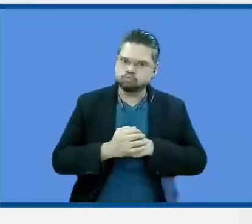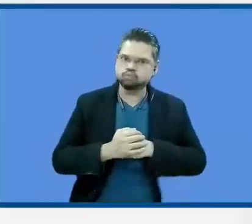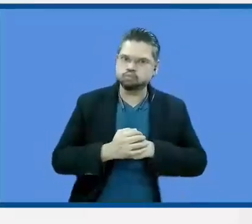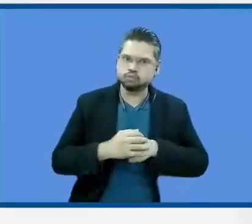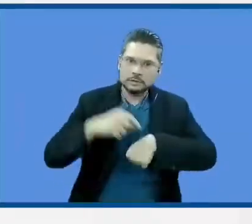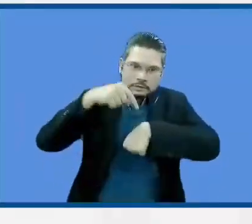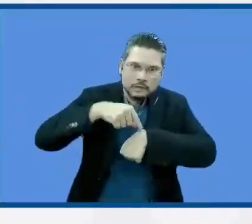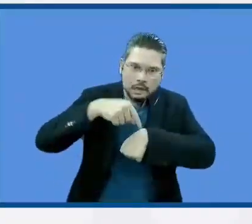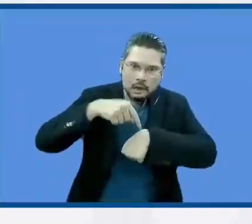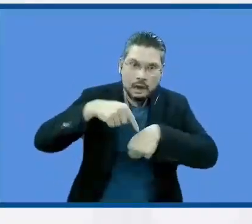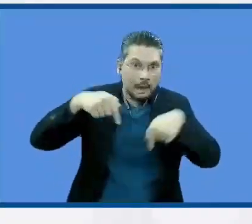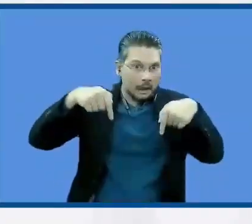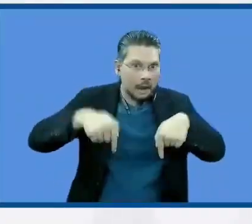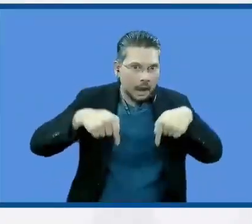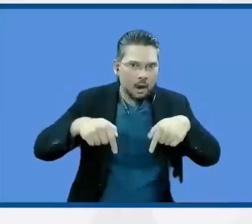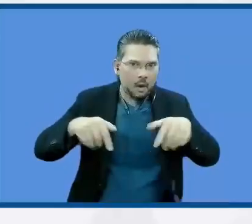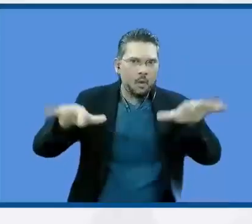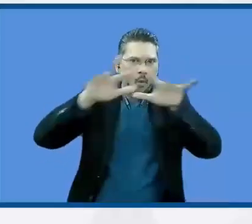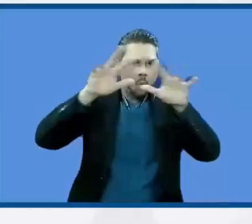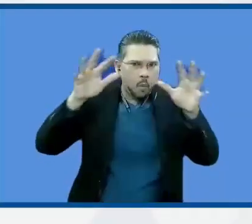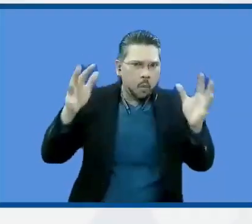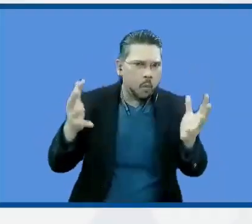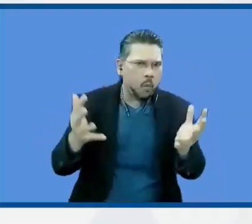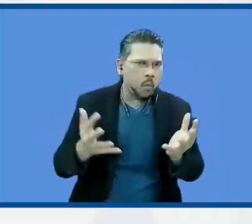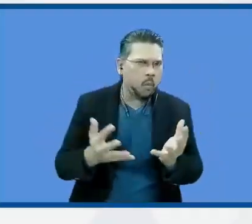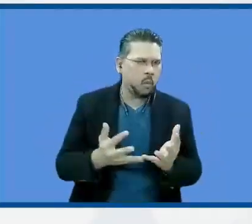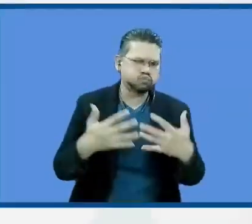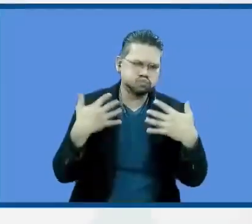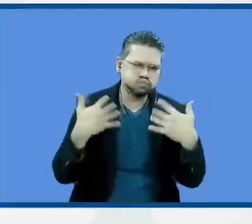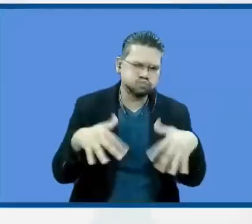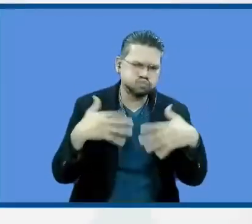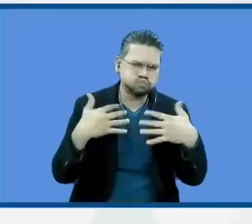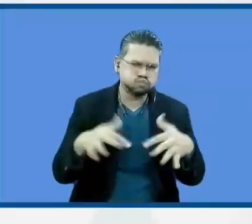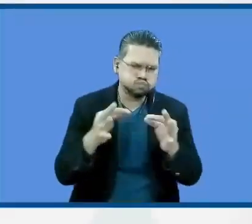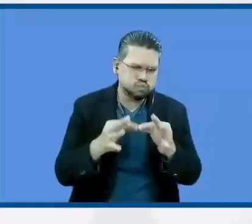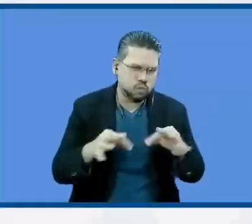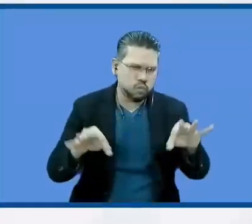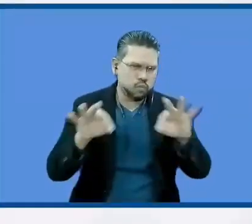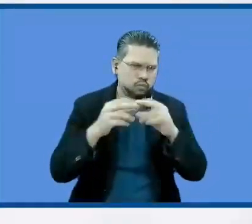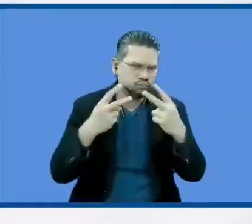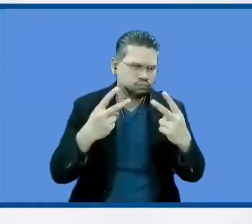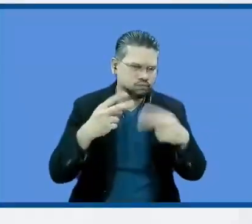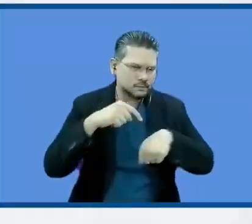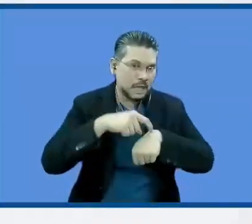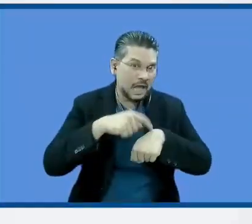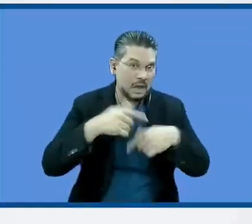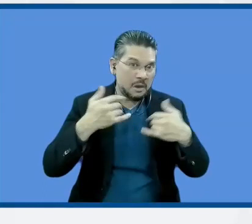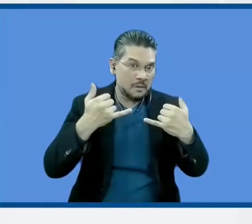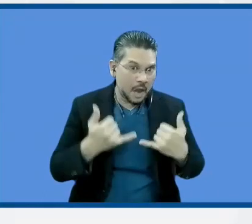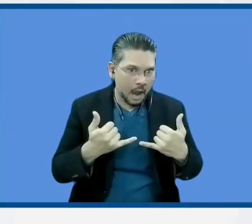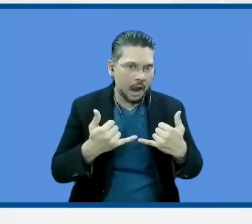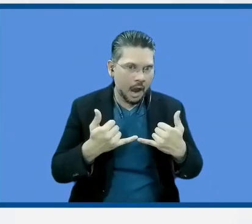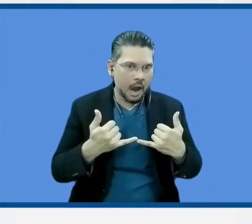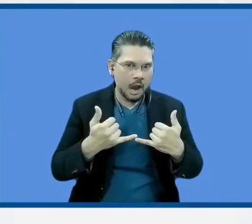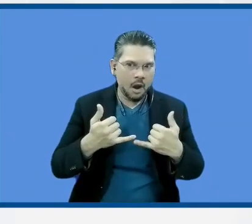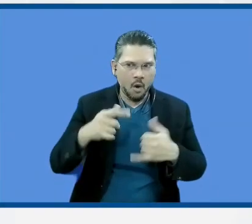world, regional and national level where we need to strengthen our efforts in order to accomplish our agendas.